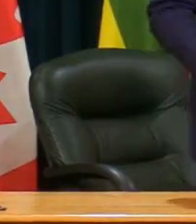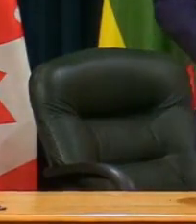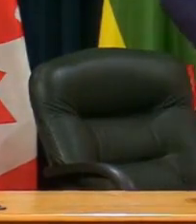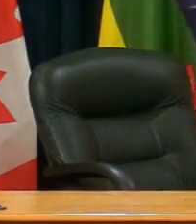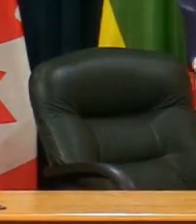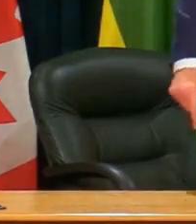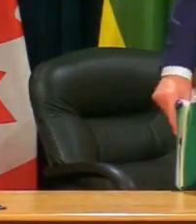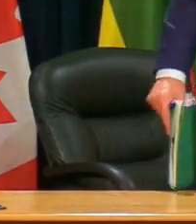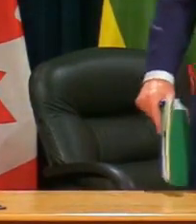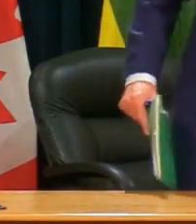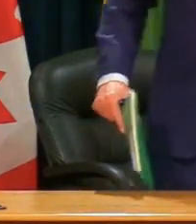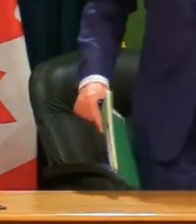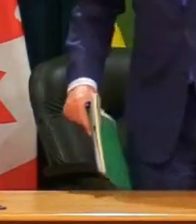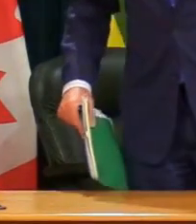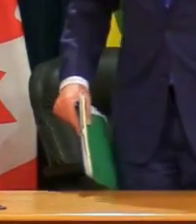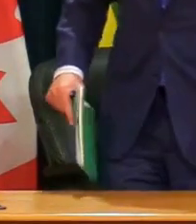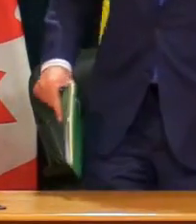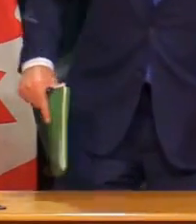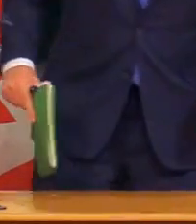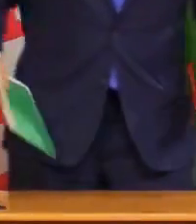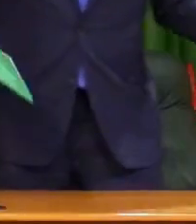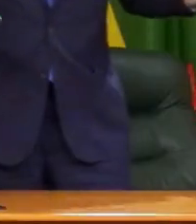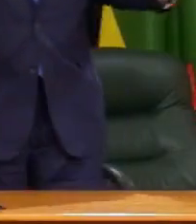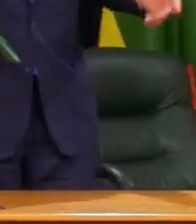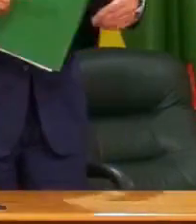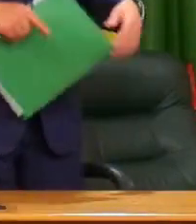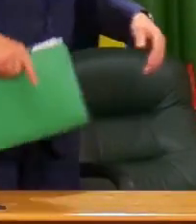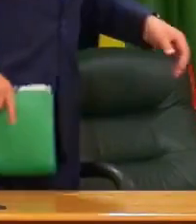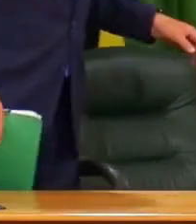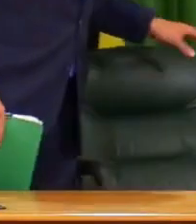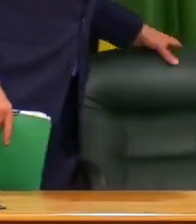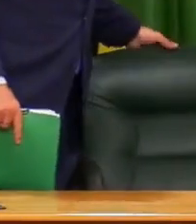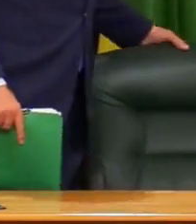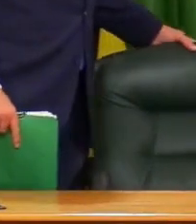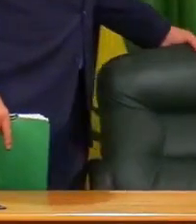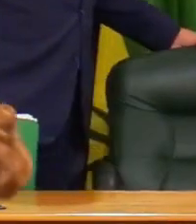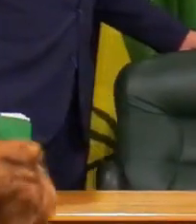multiple layers of safety because of that. But again, I do want to recognize that, so many people who